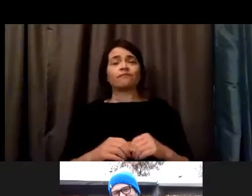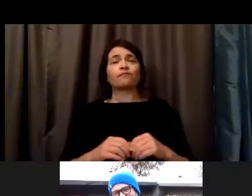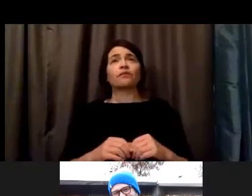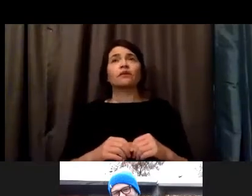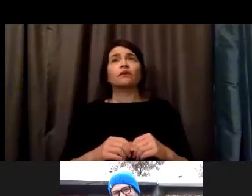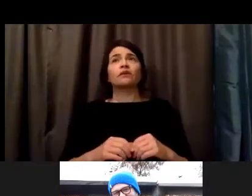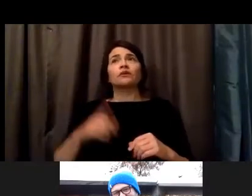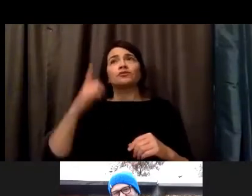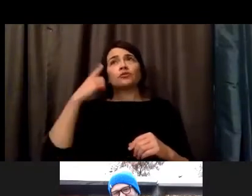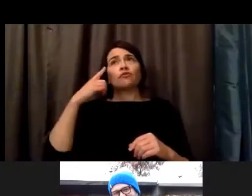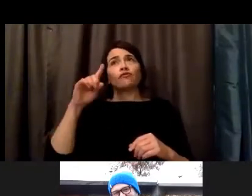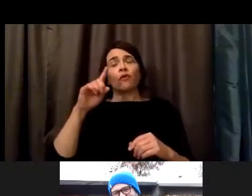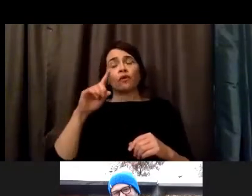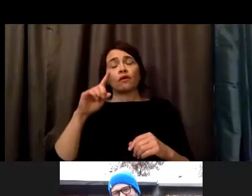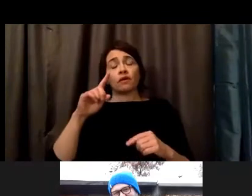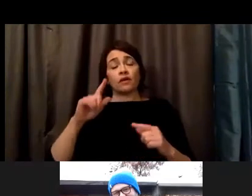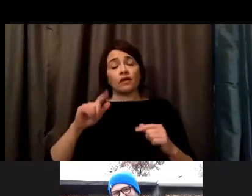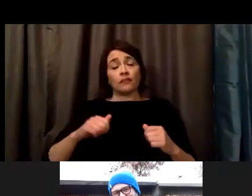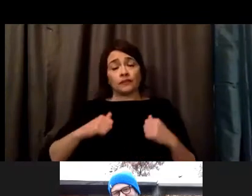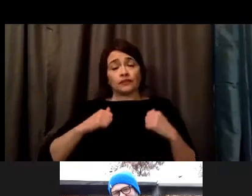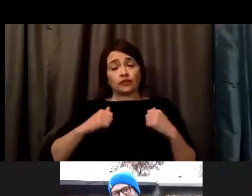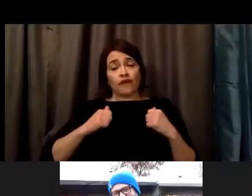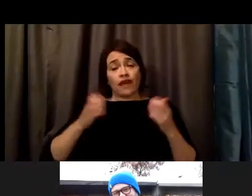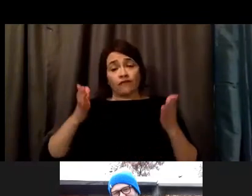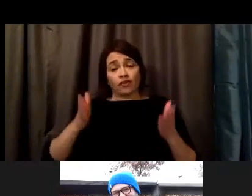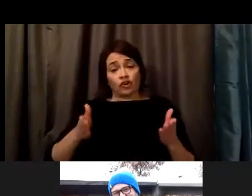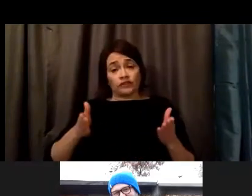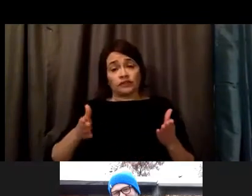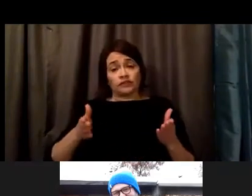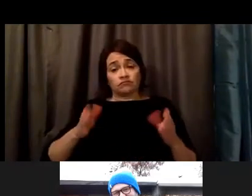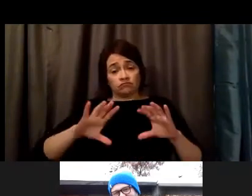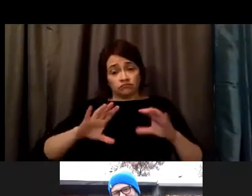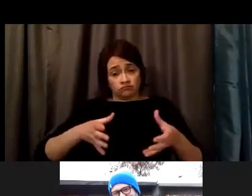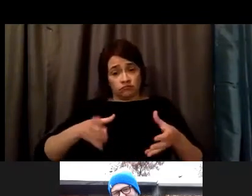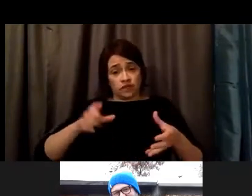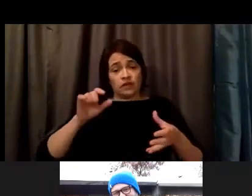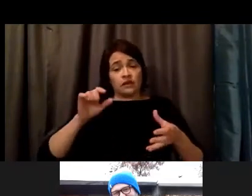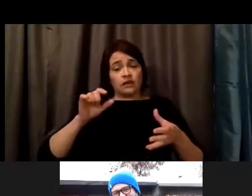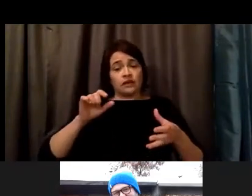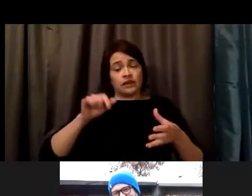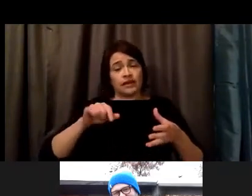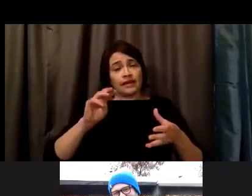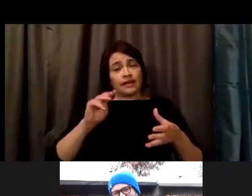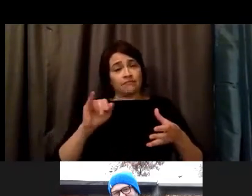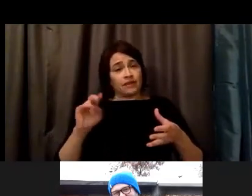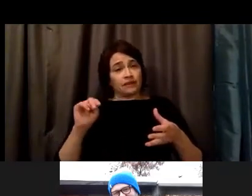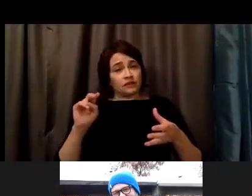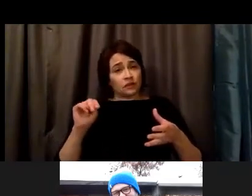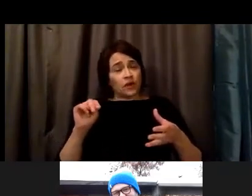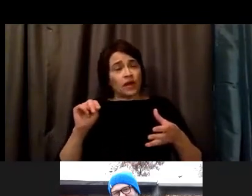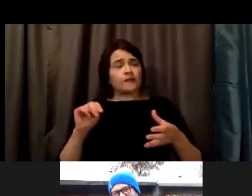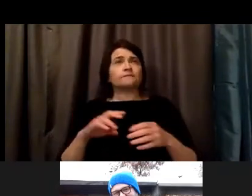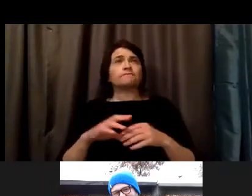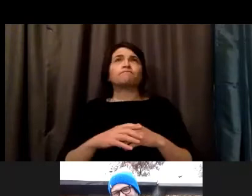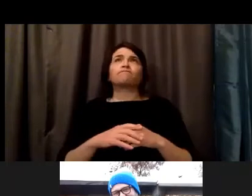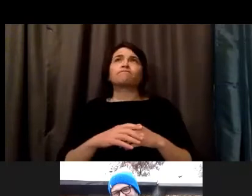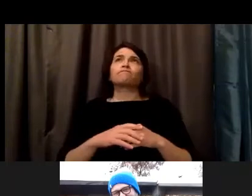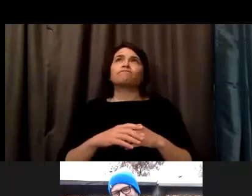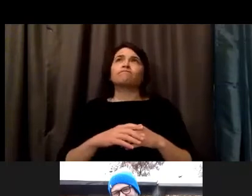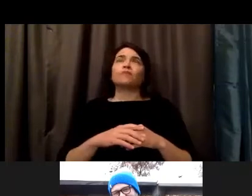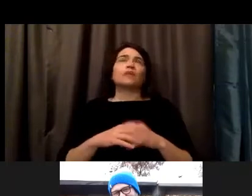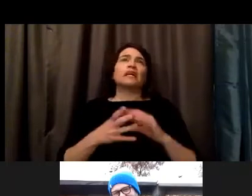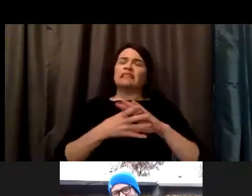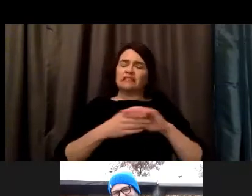in Minnesota, it continues to be a story that's not very well cherished. It's not cherished, it's very